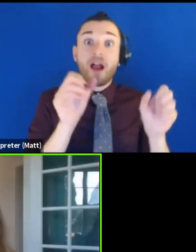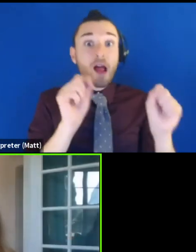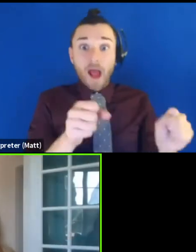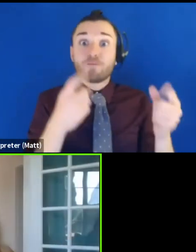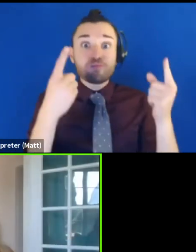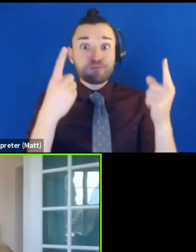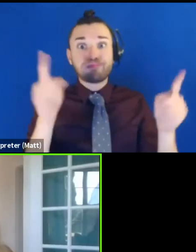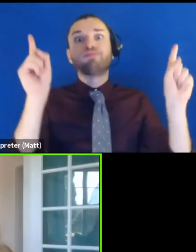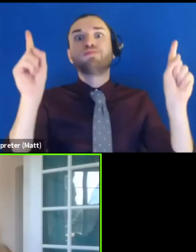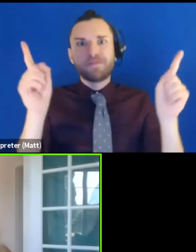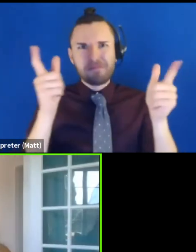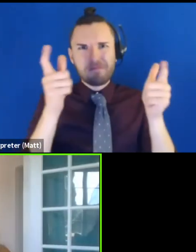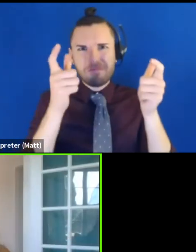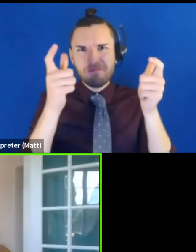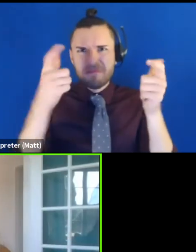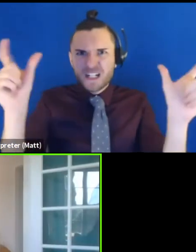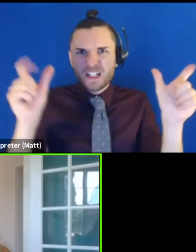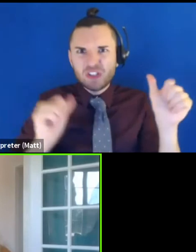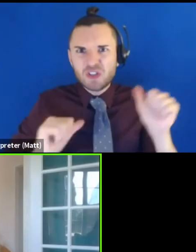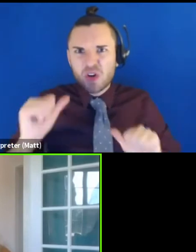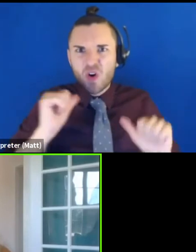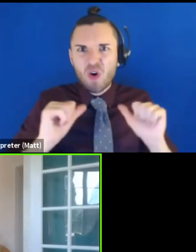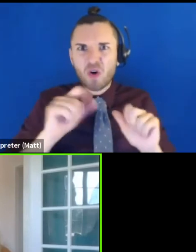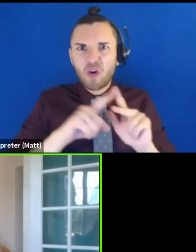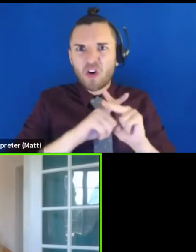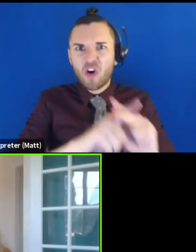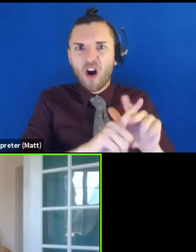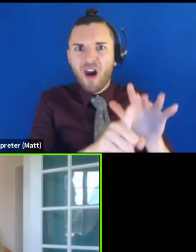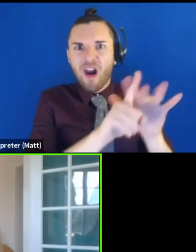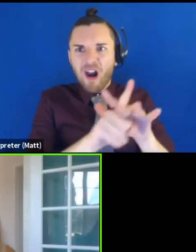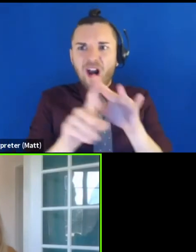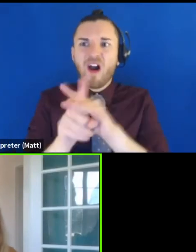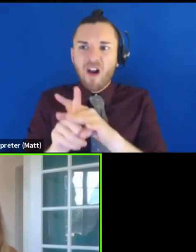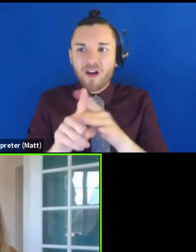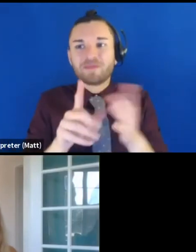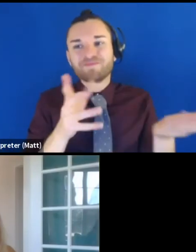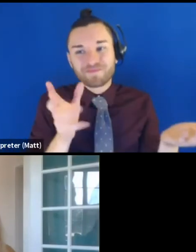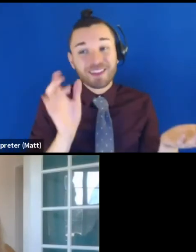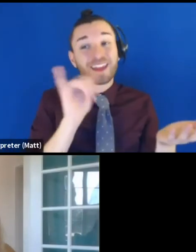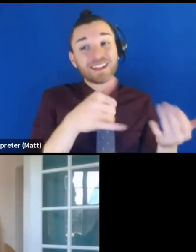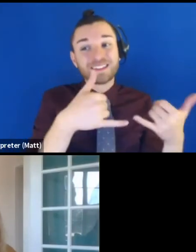totally groundbreaking shows off the ground. But yeah, there's also a mystery.